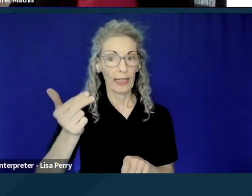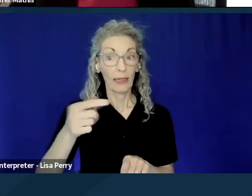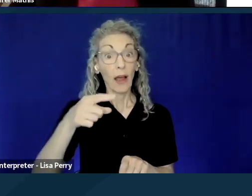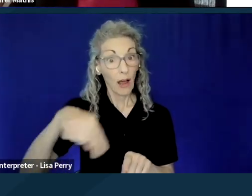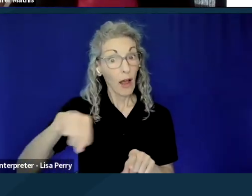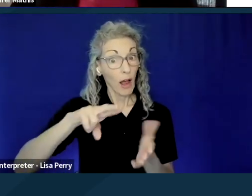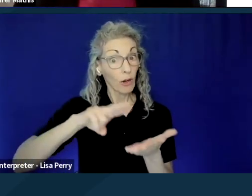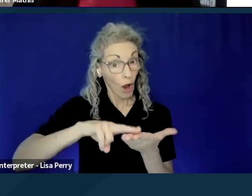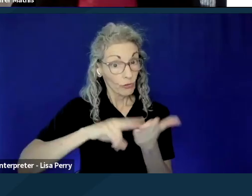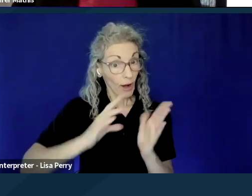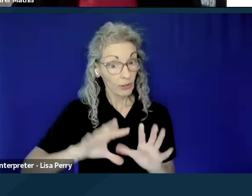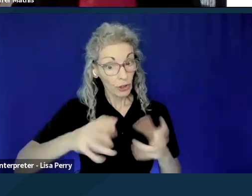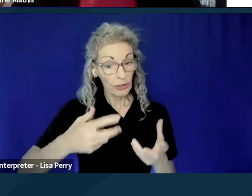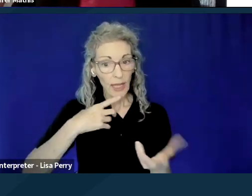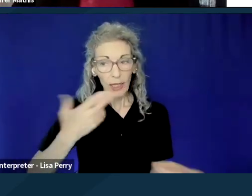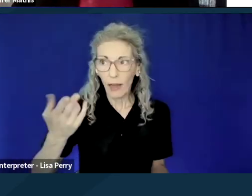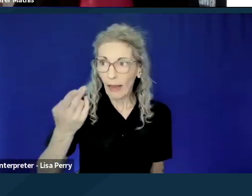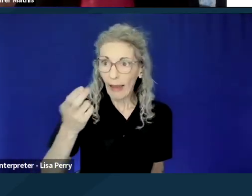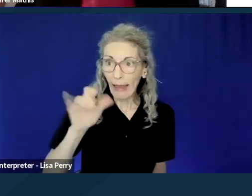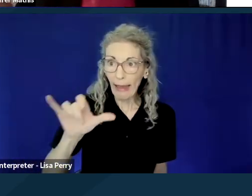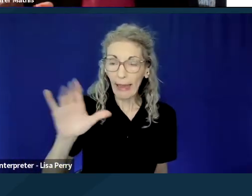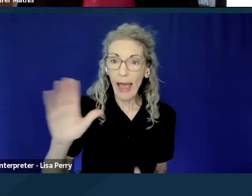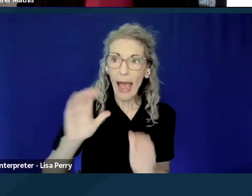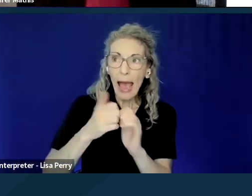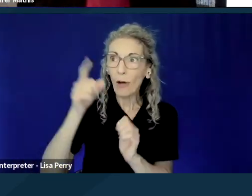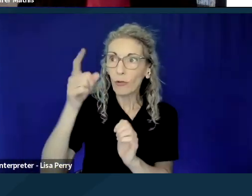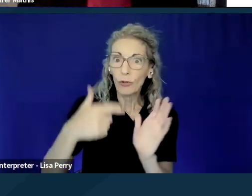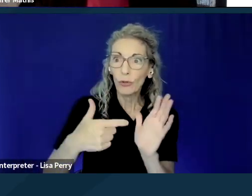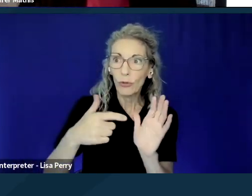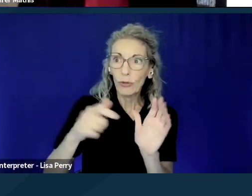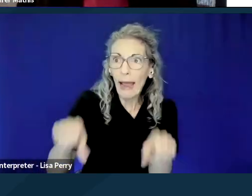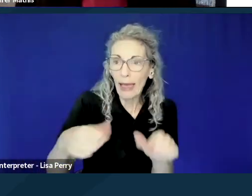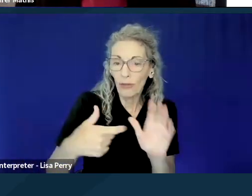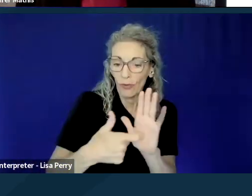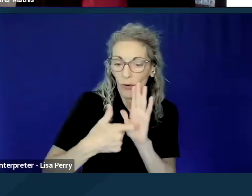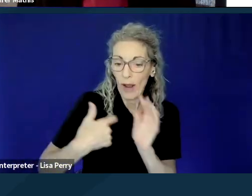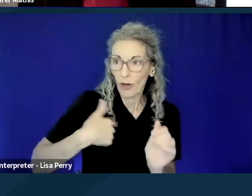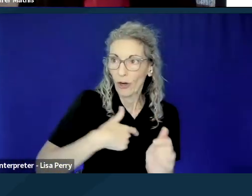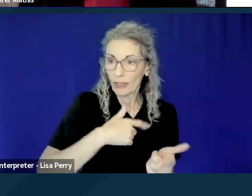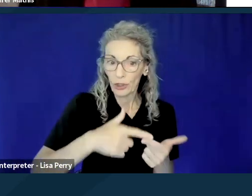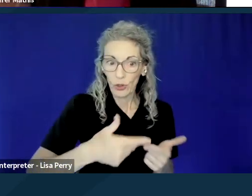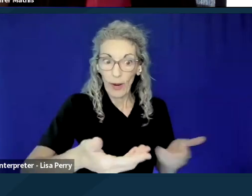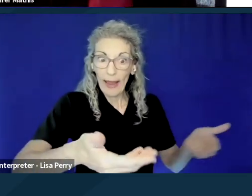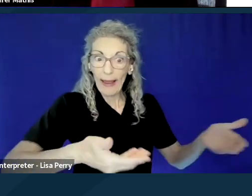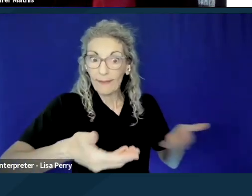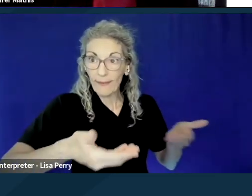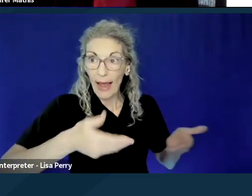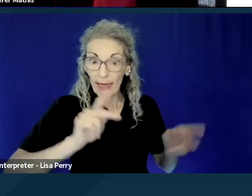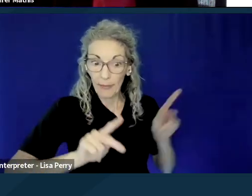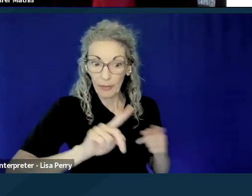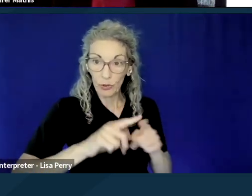um, how can you require us to invite people to self-identify as